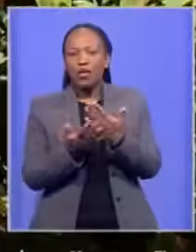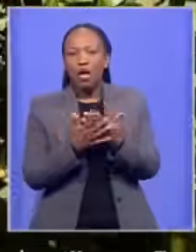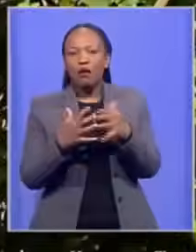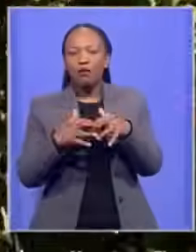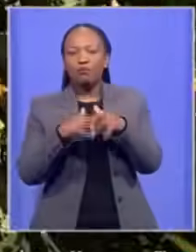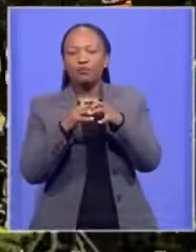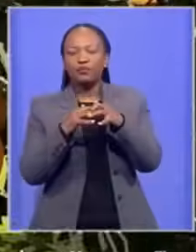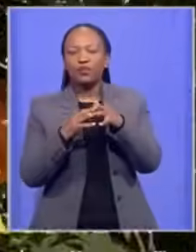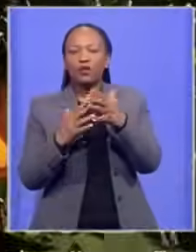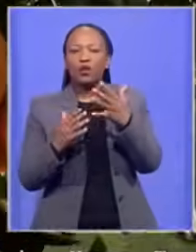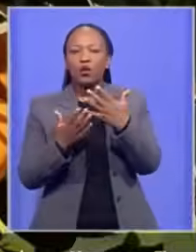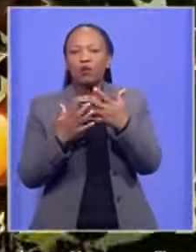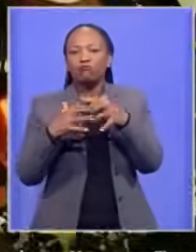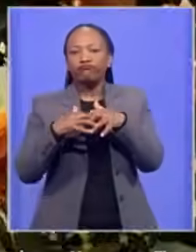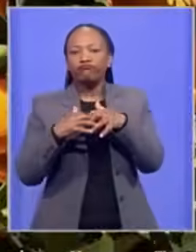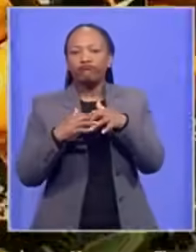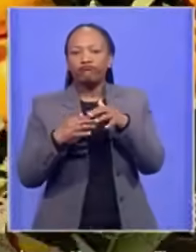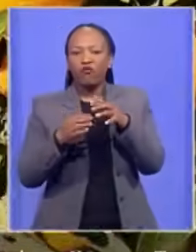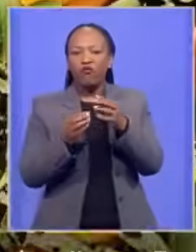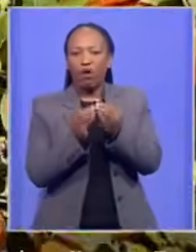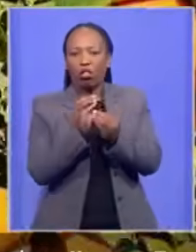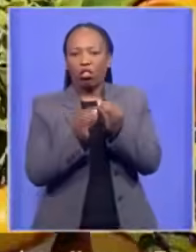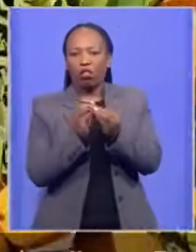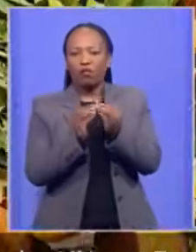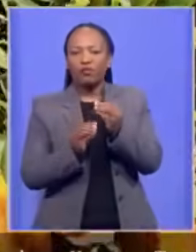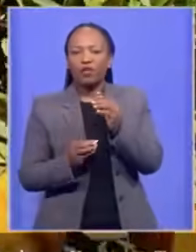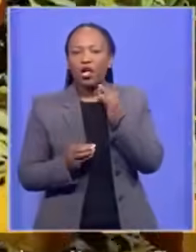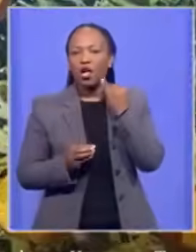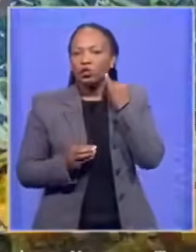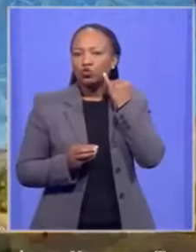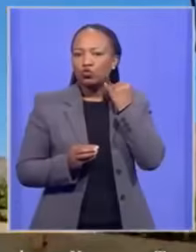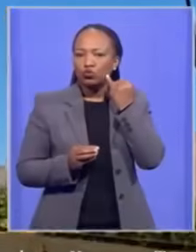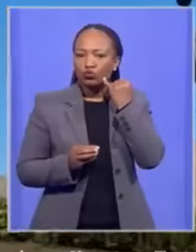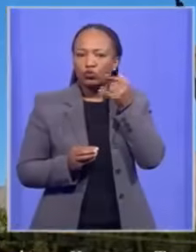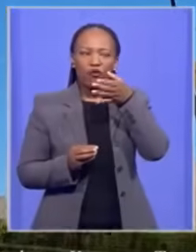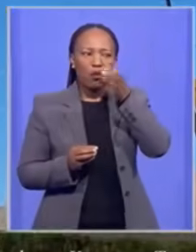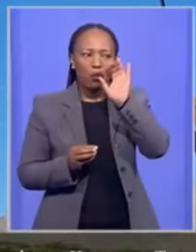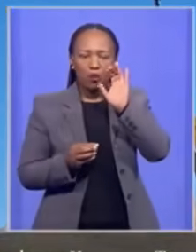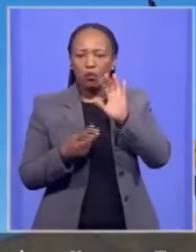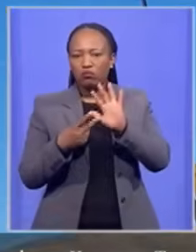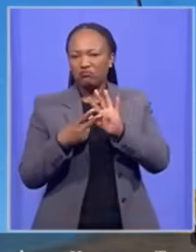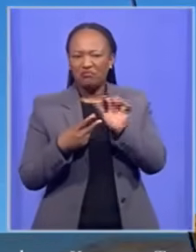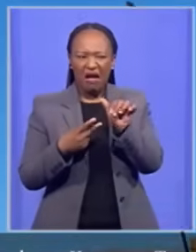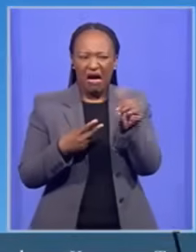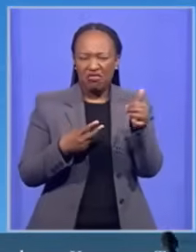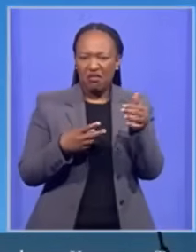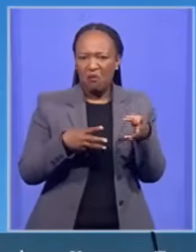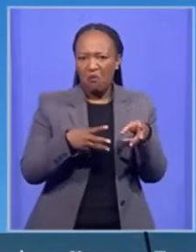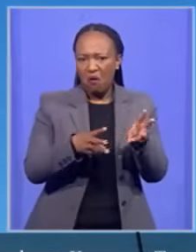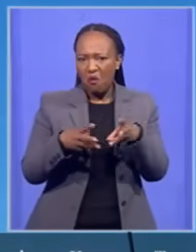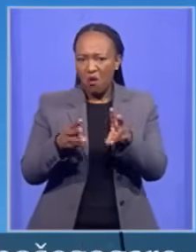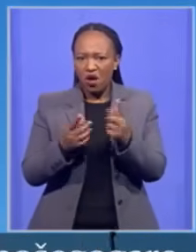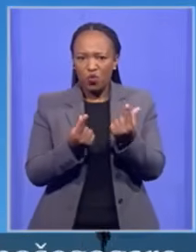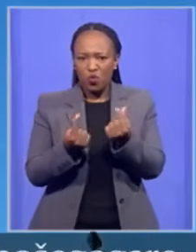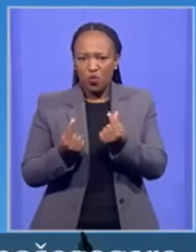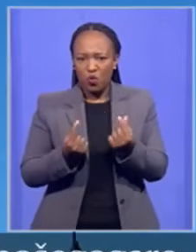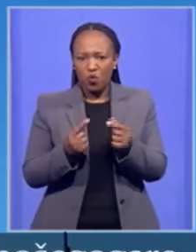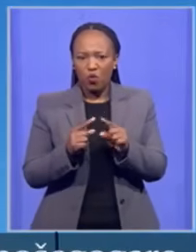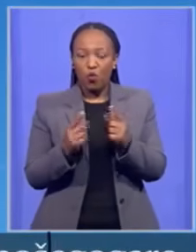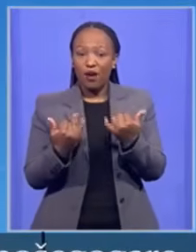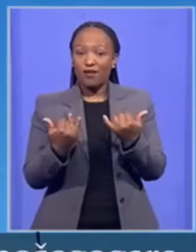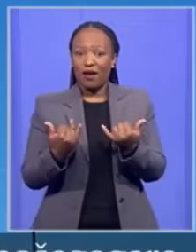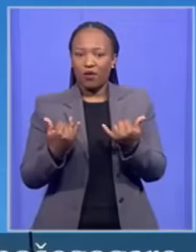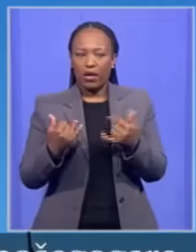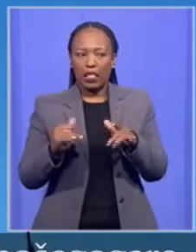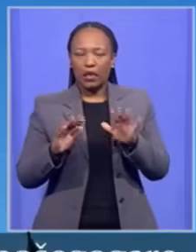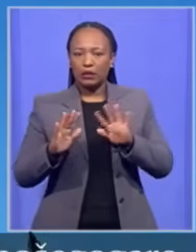lebelela dilo tša gore na mebaraka e mentši se segolo se re sebeletšego gore ka nako e leng gona ge re ka elela gore re mo gare ga re mo setlholeng